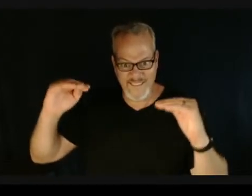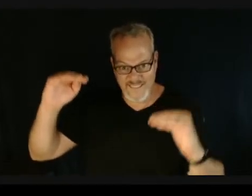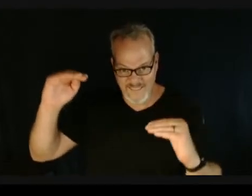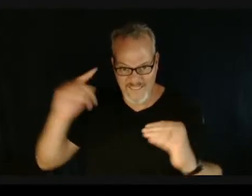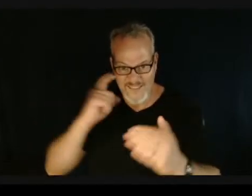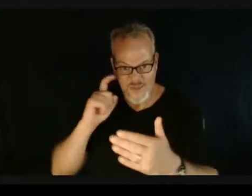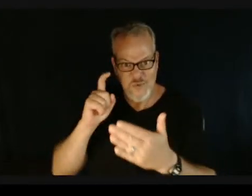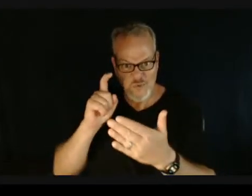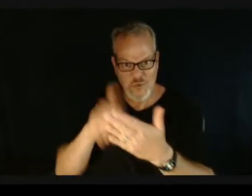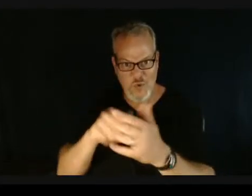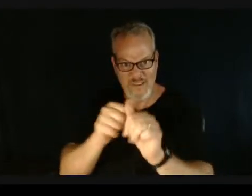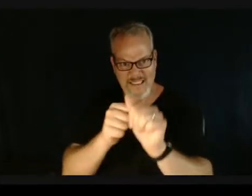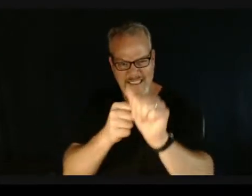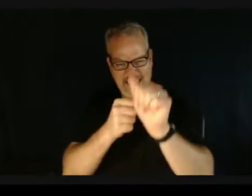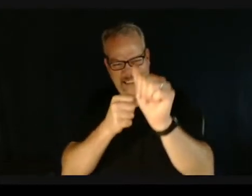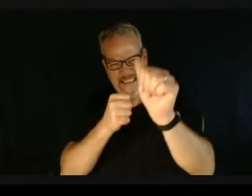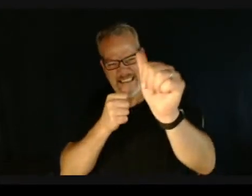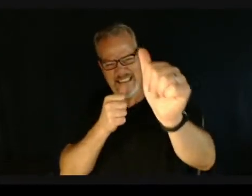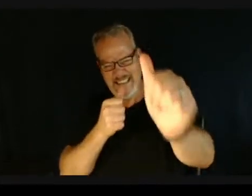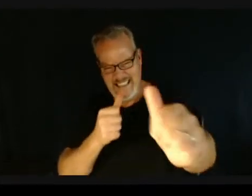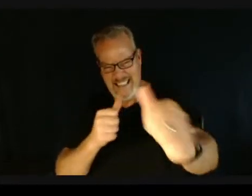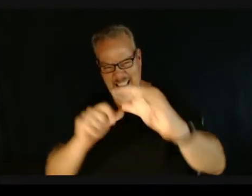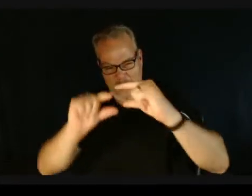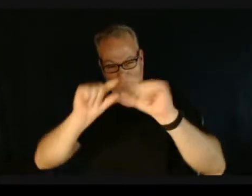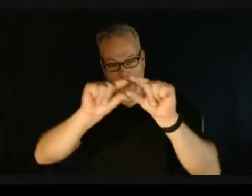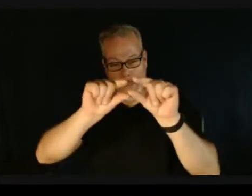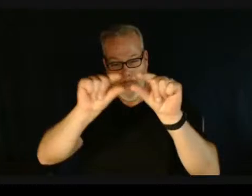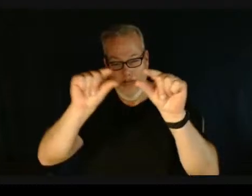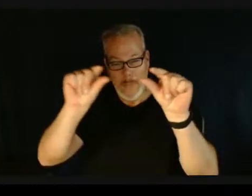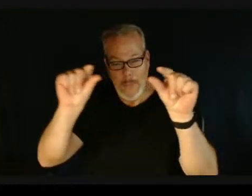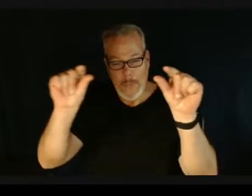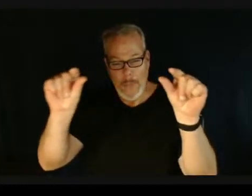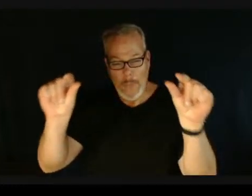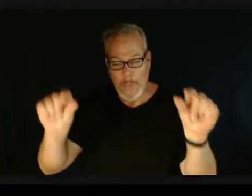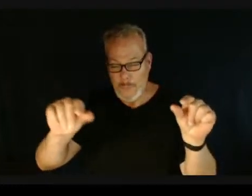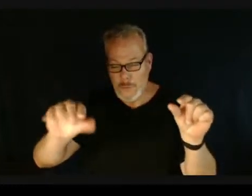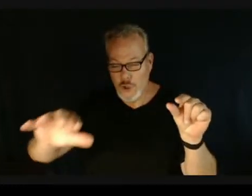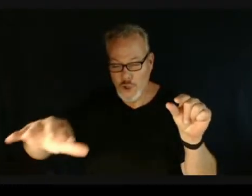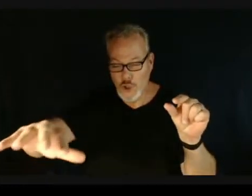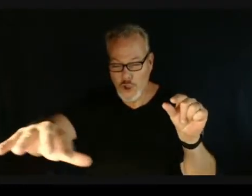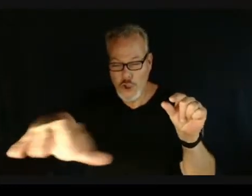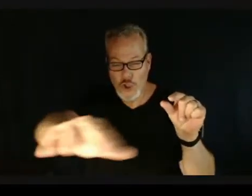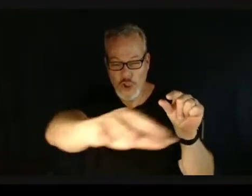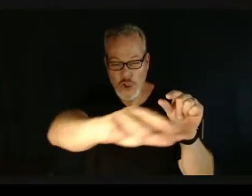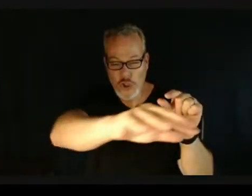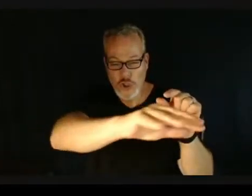far the crust ends up compared to before, or from there.